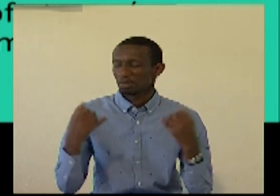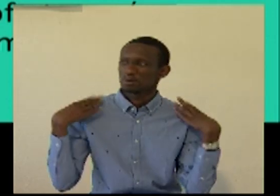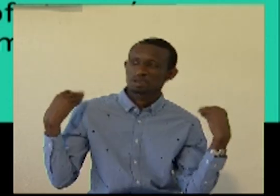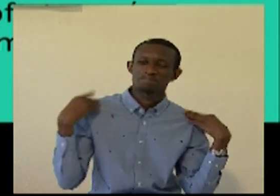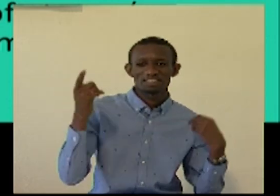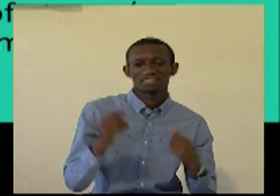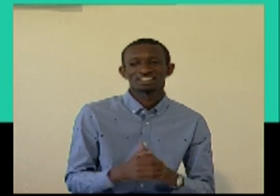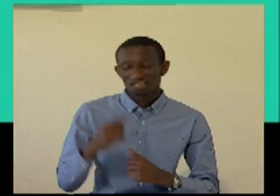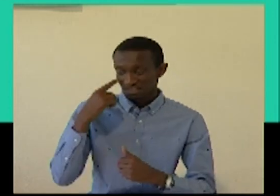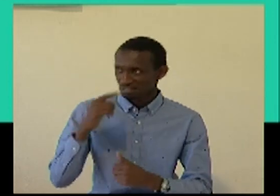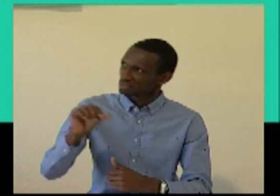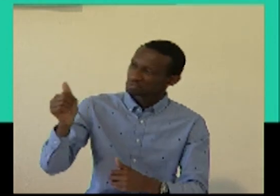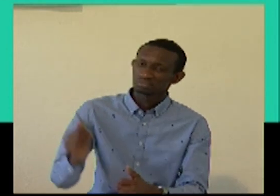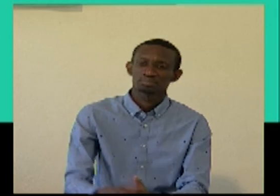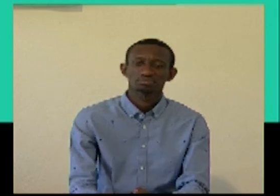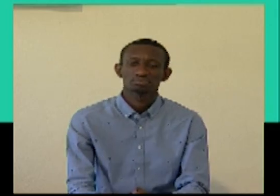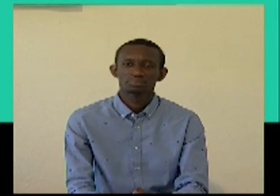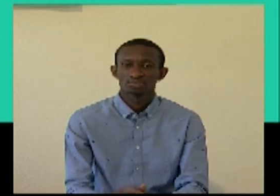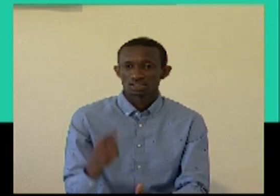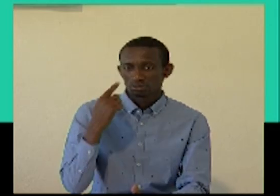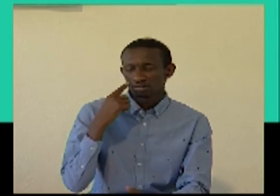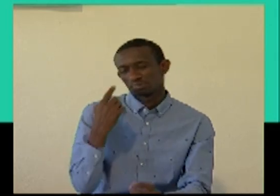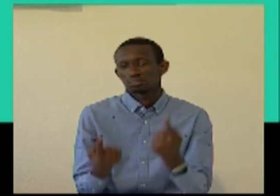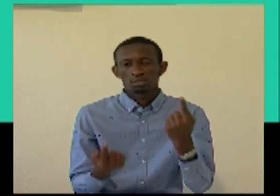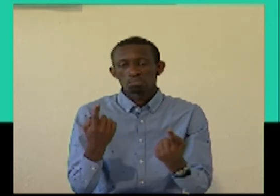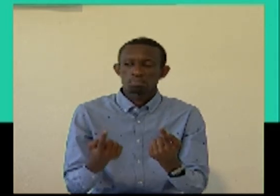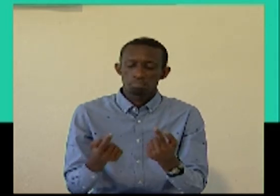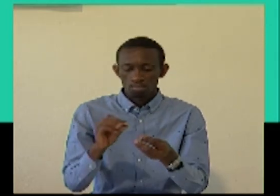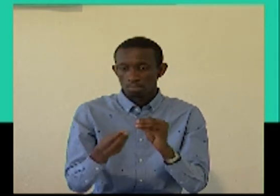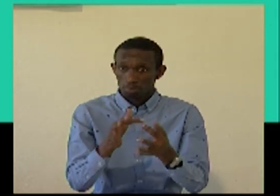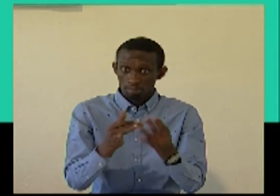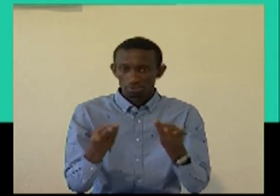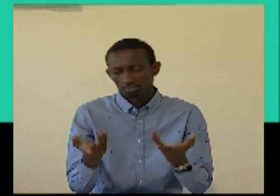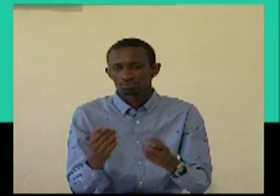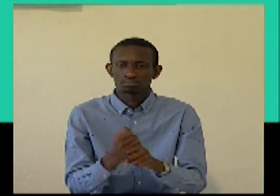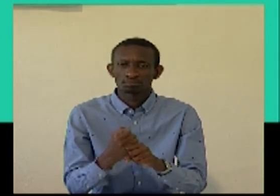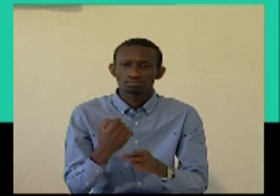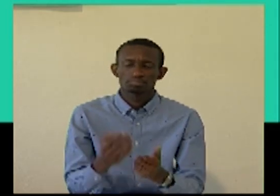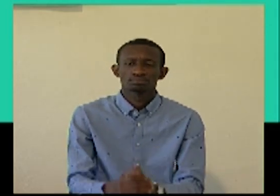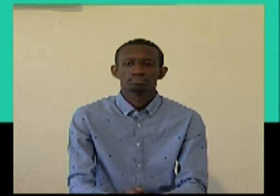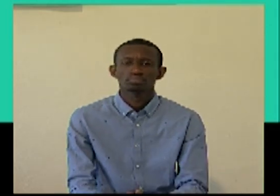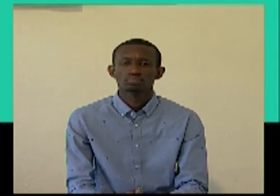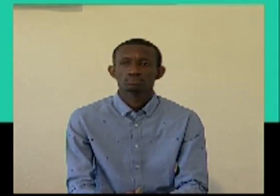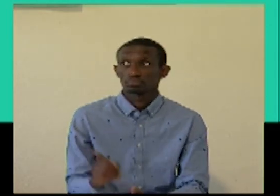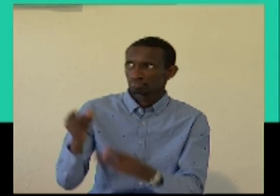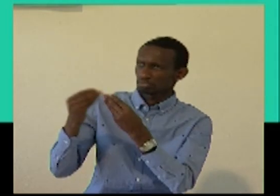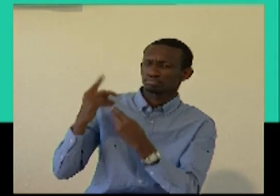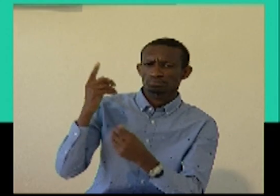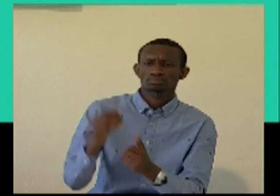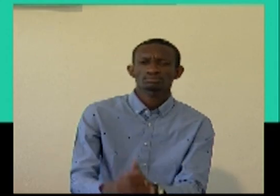We go to the next slide and see some of the calculations we can carry out in